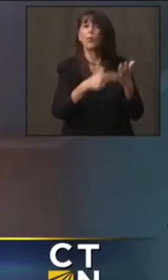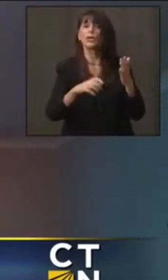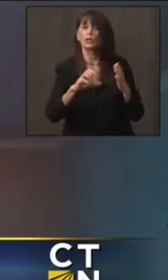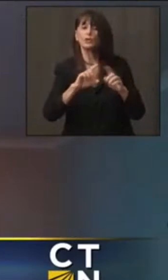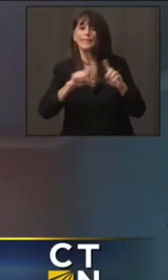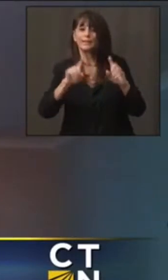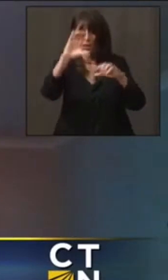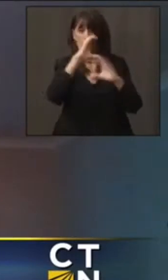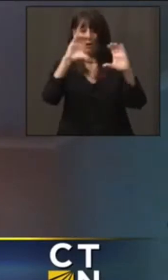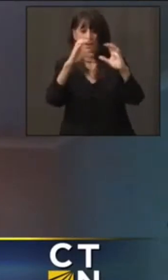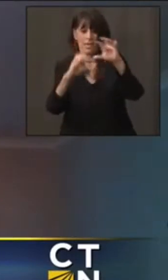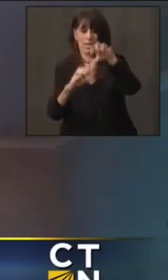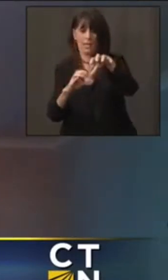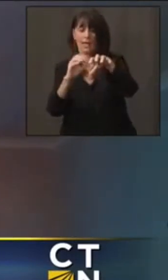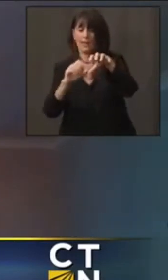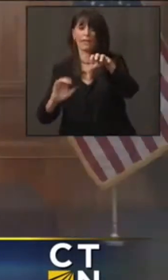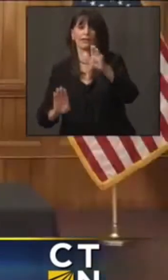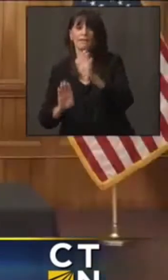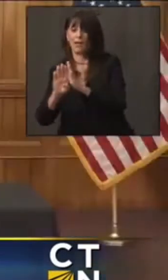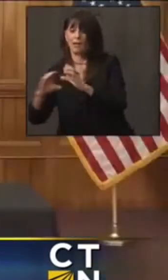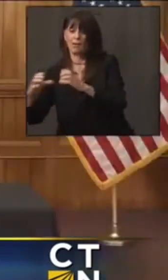well.